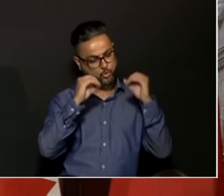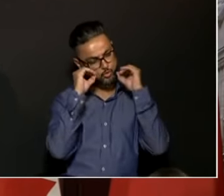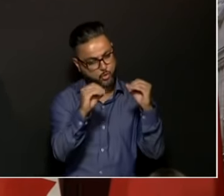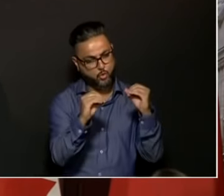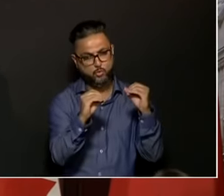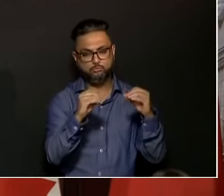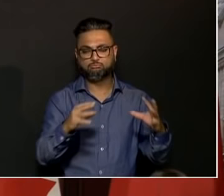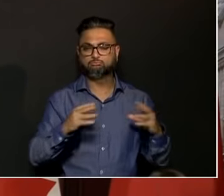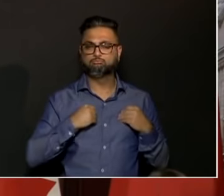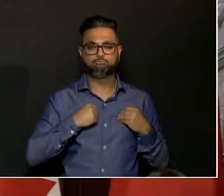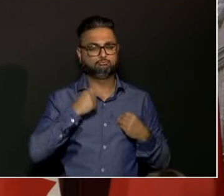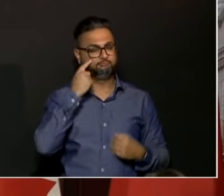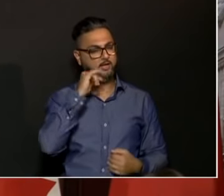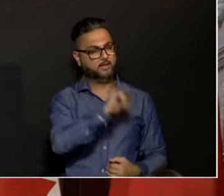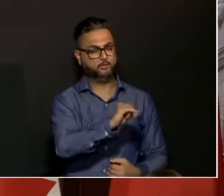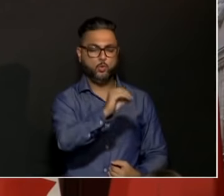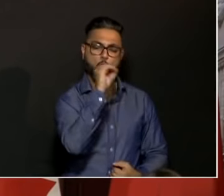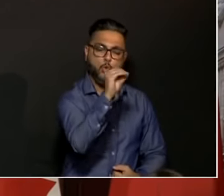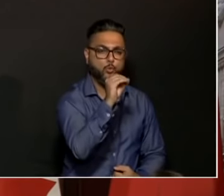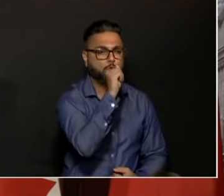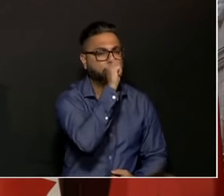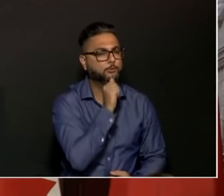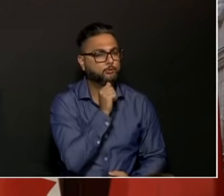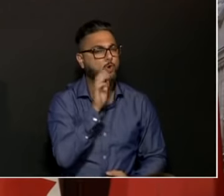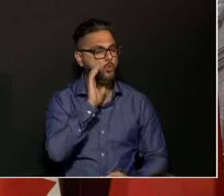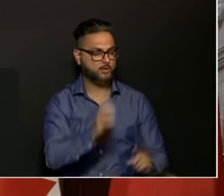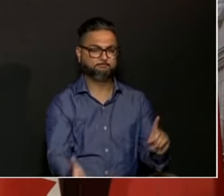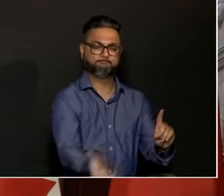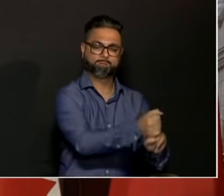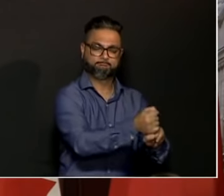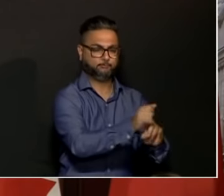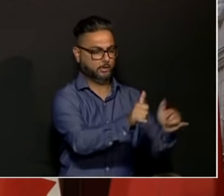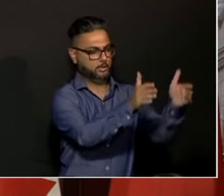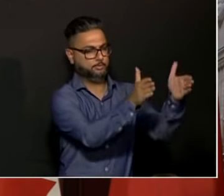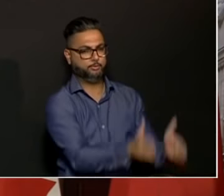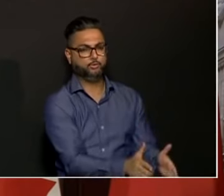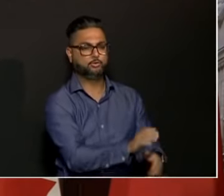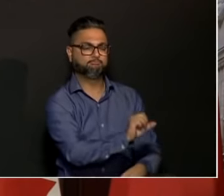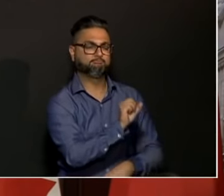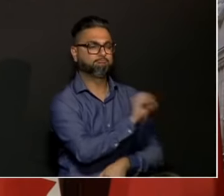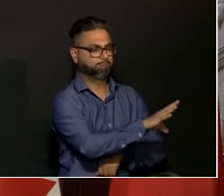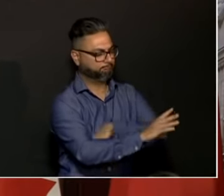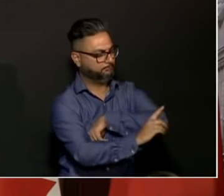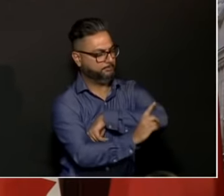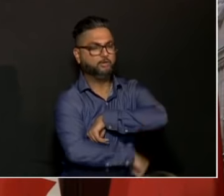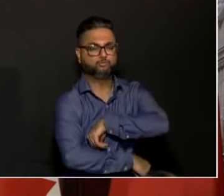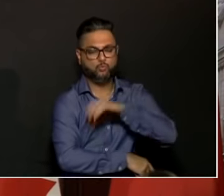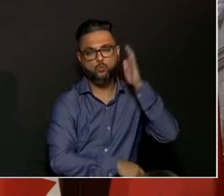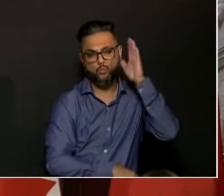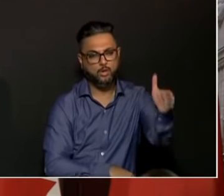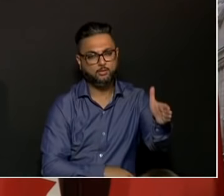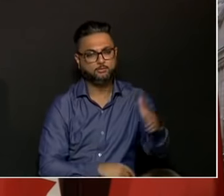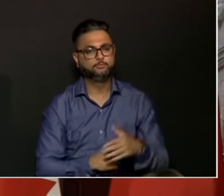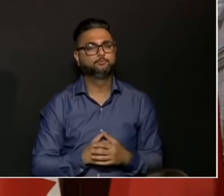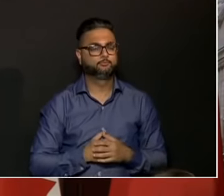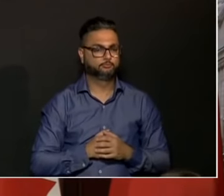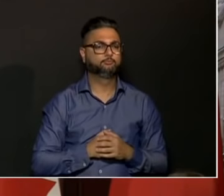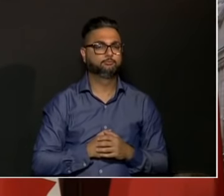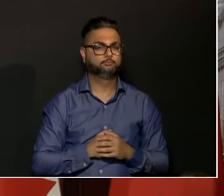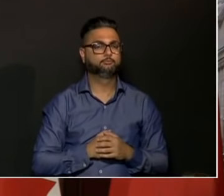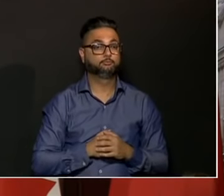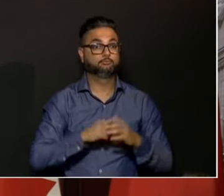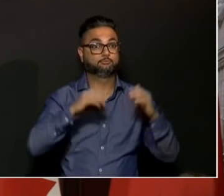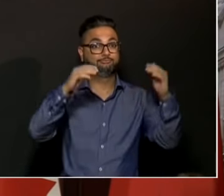and I won't stand for it. So we're going to catch this person, and we'll bring him to justice. Next question will be from Colin DeMello